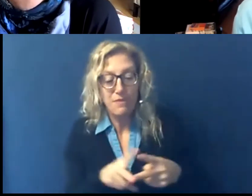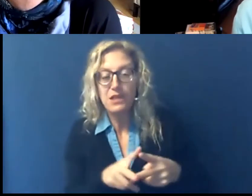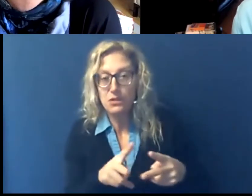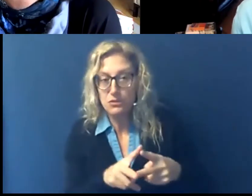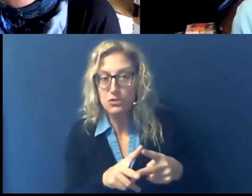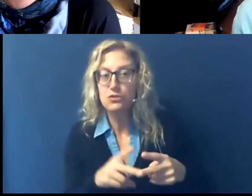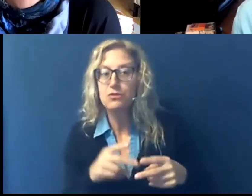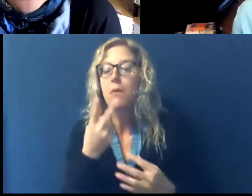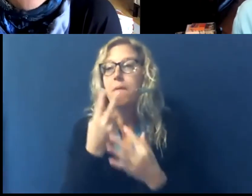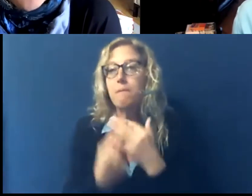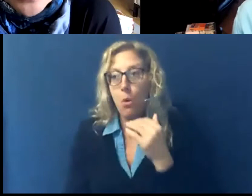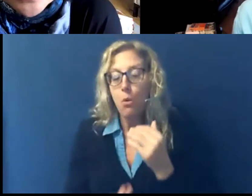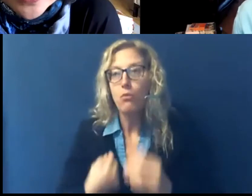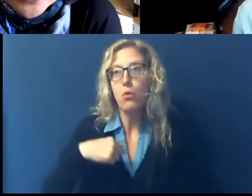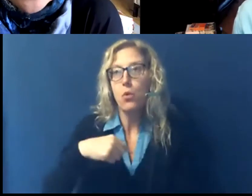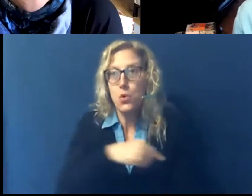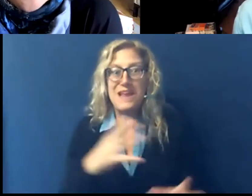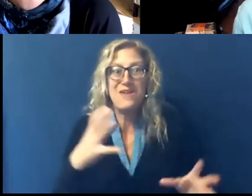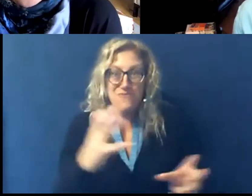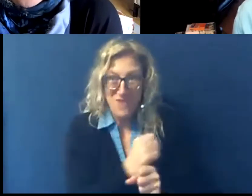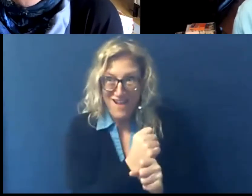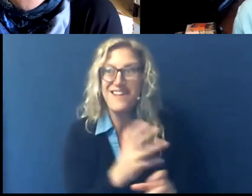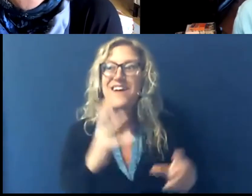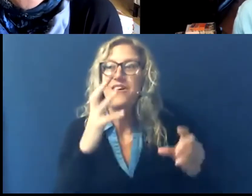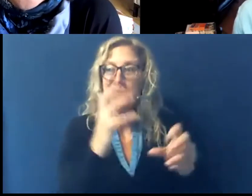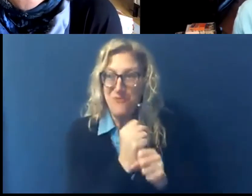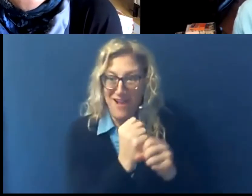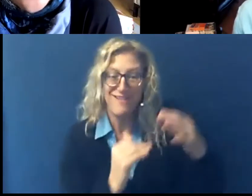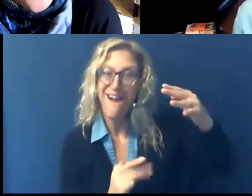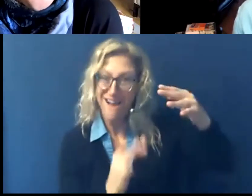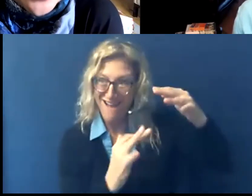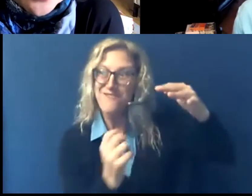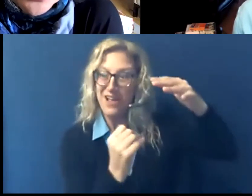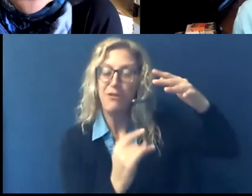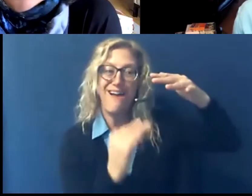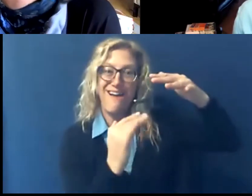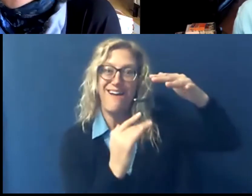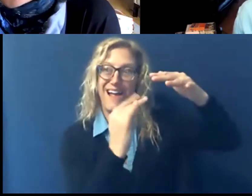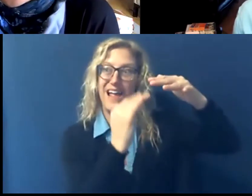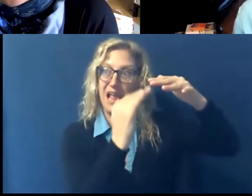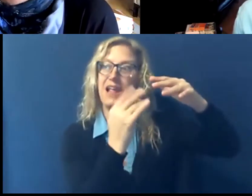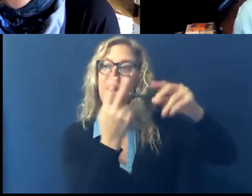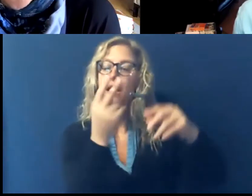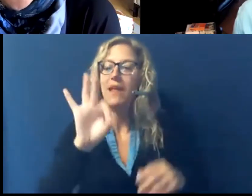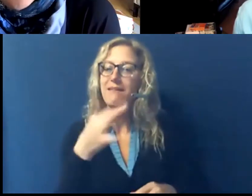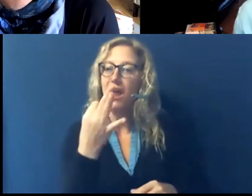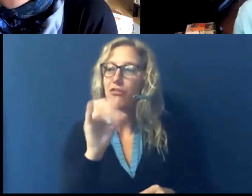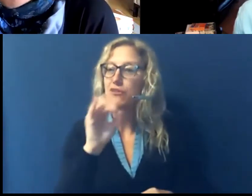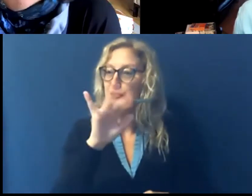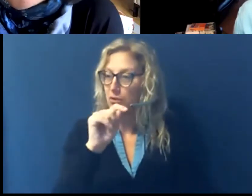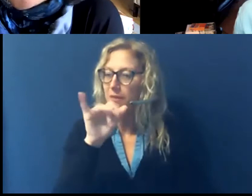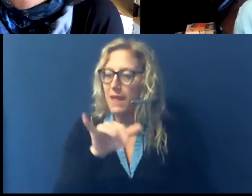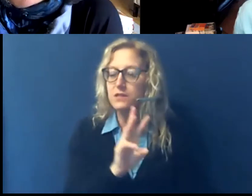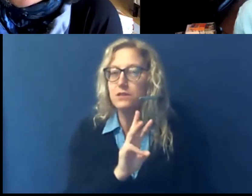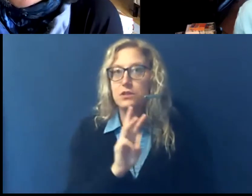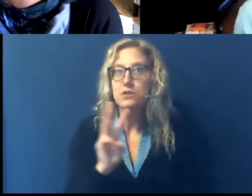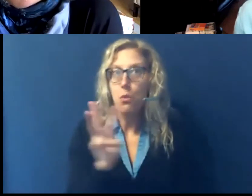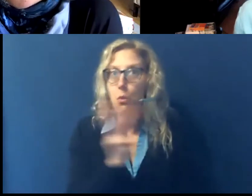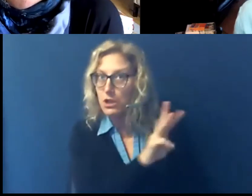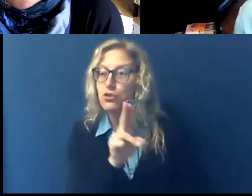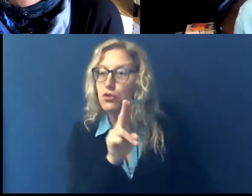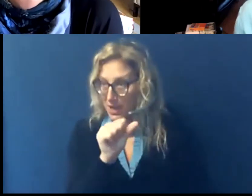They're both cases where we won in the lower court in the Ninth Circuit in both cases, which is the Western United